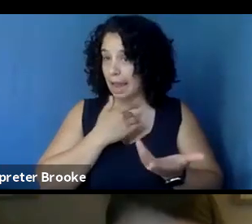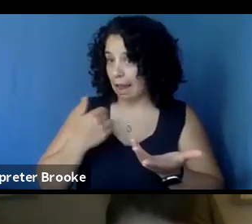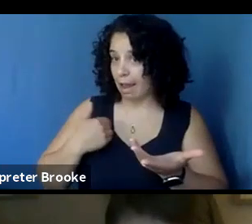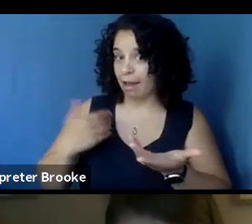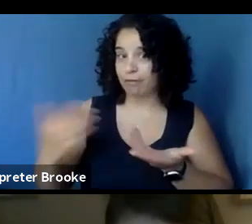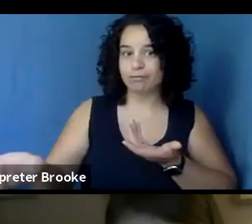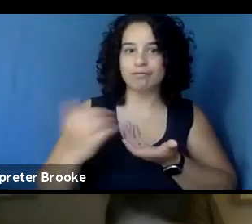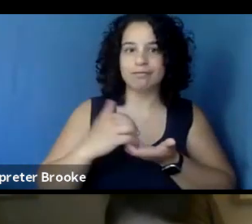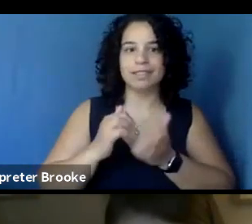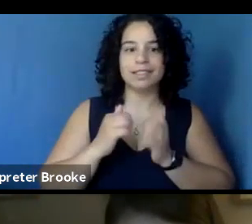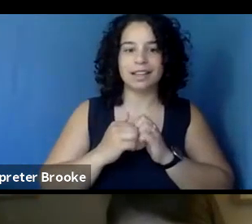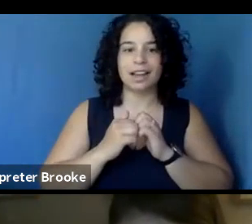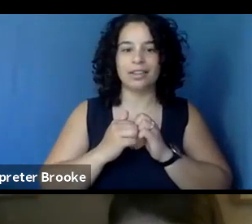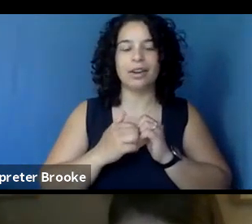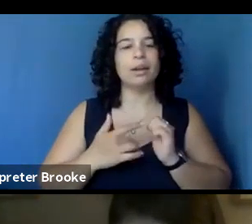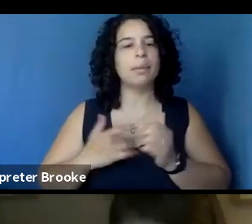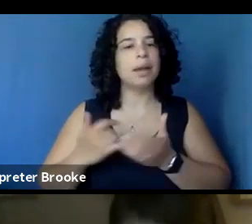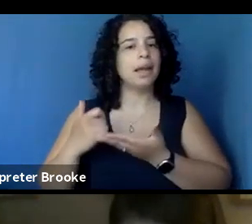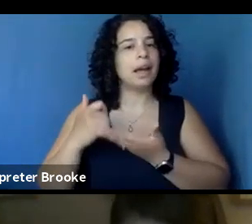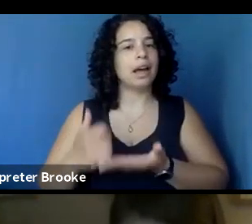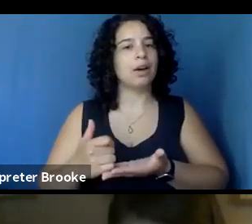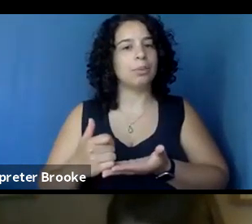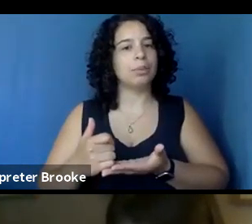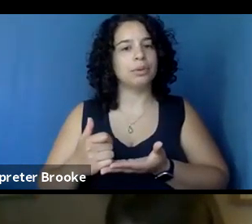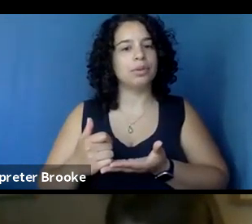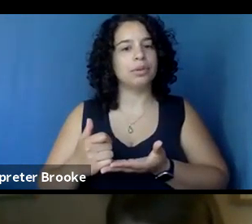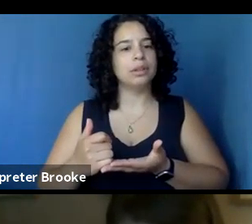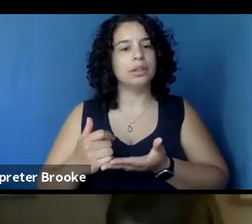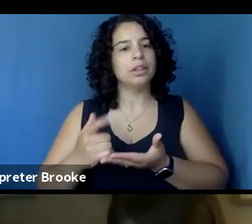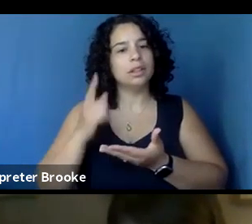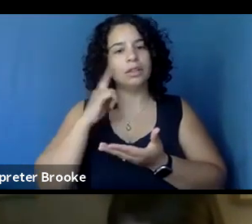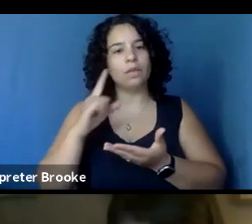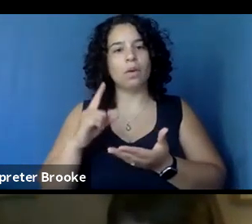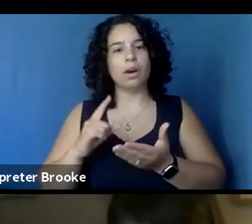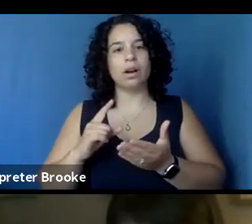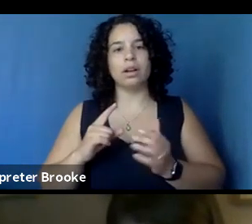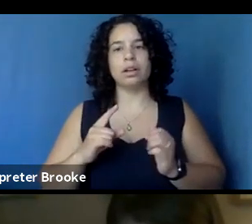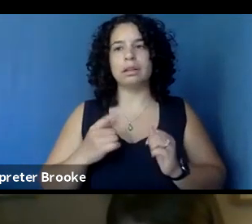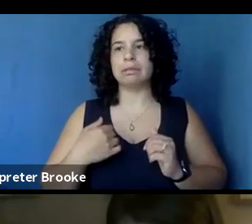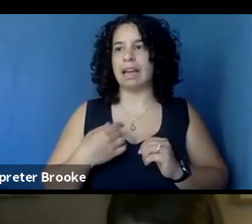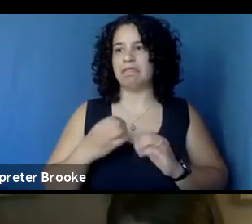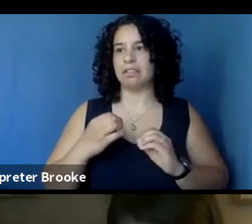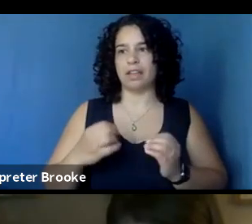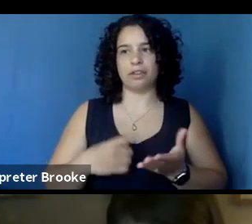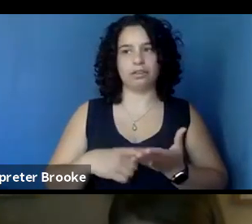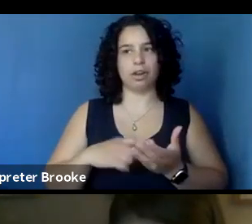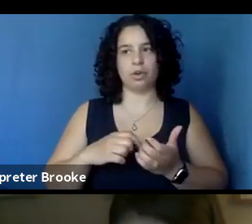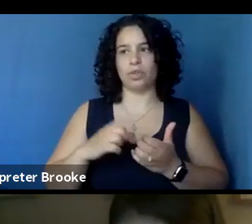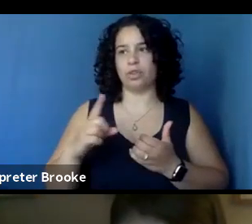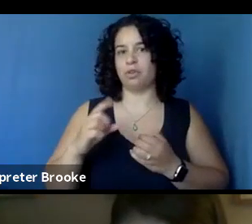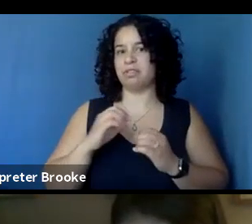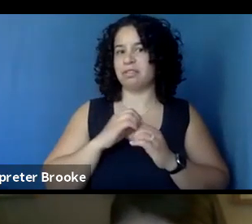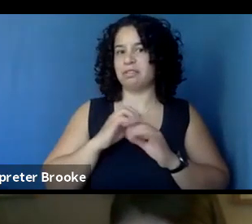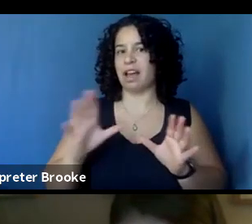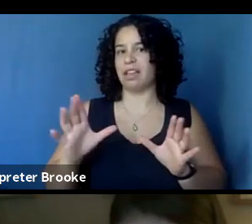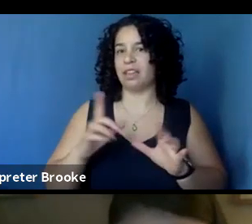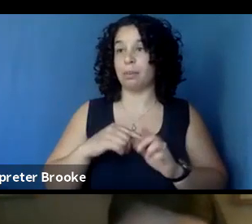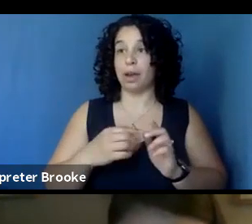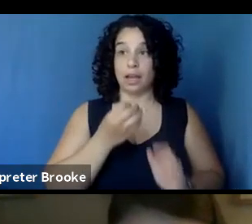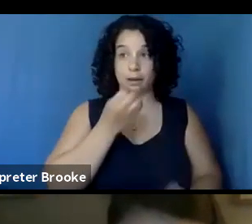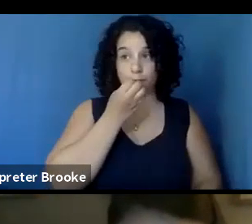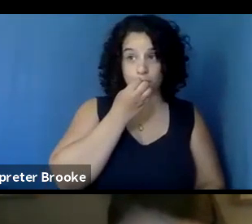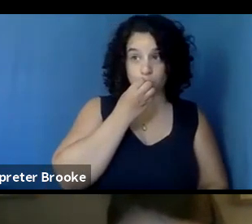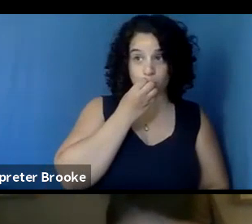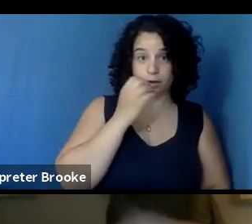them find something to talk about and connect. So